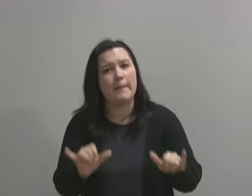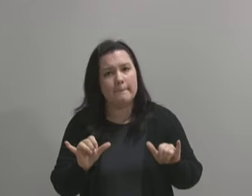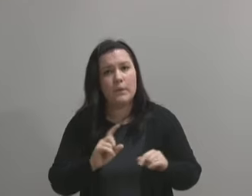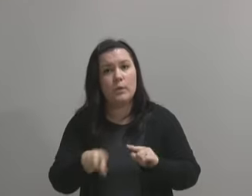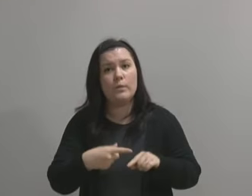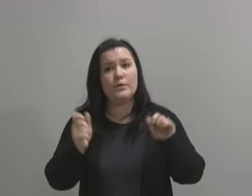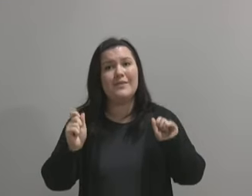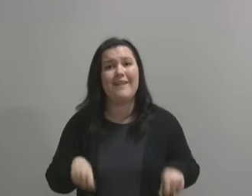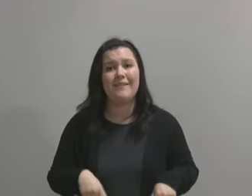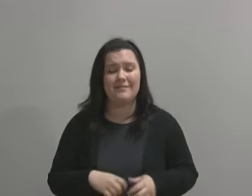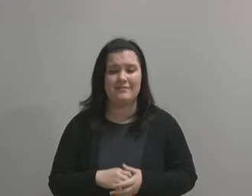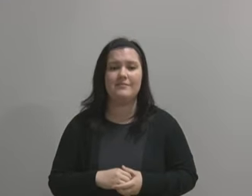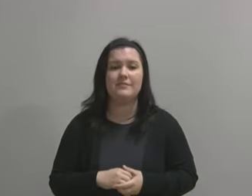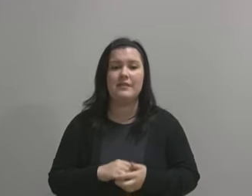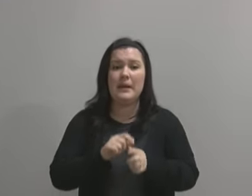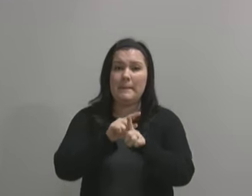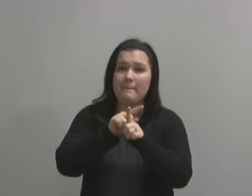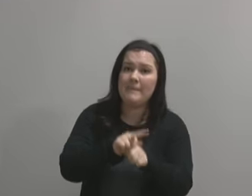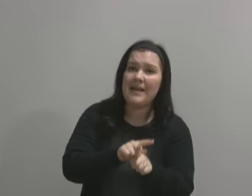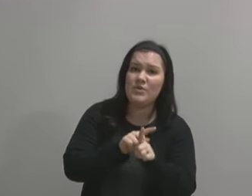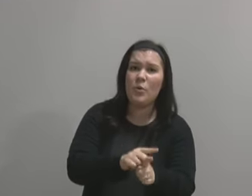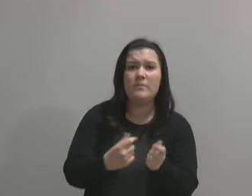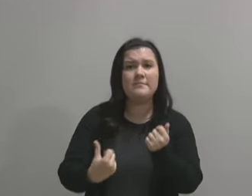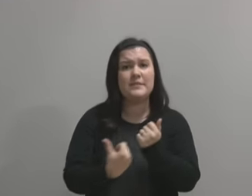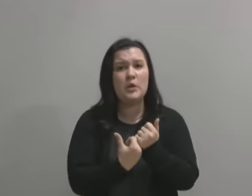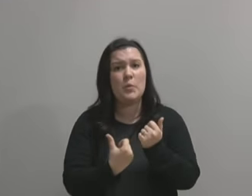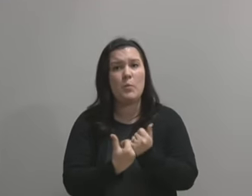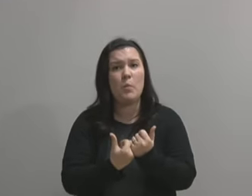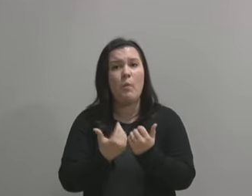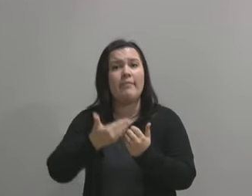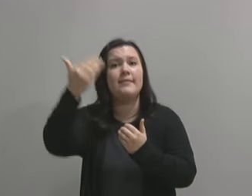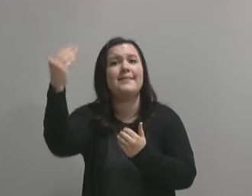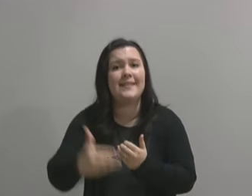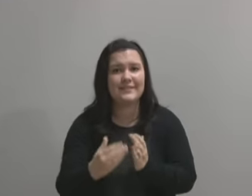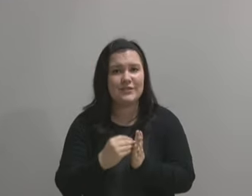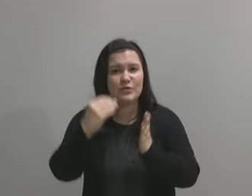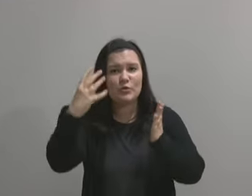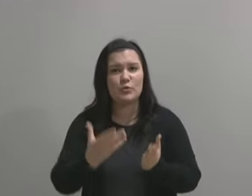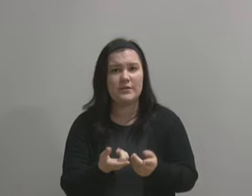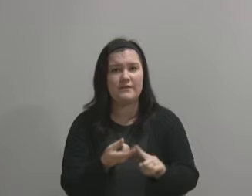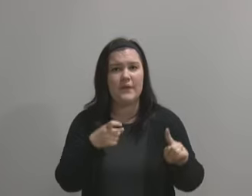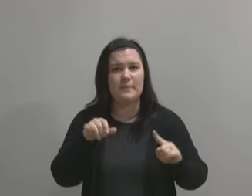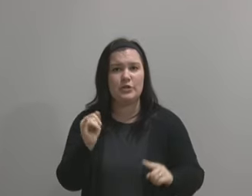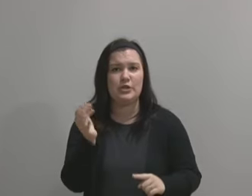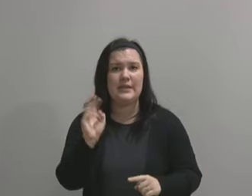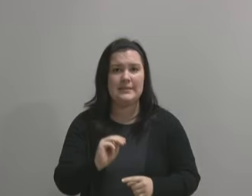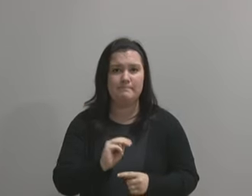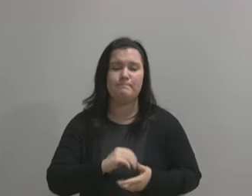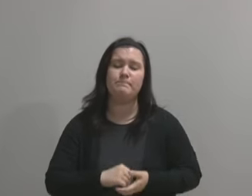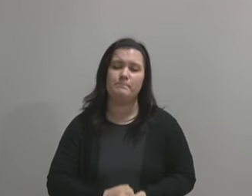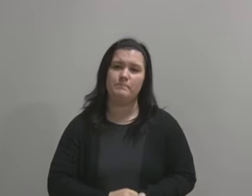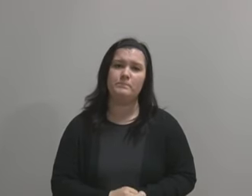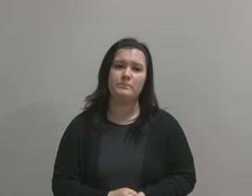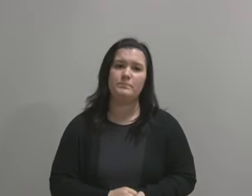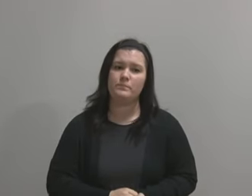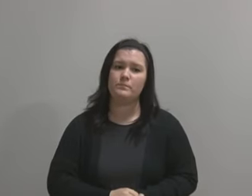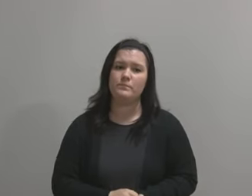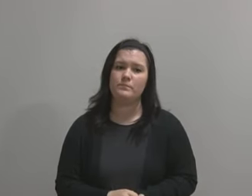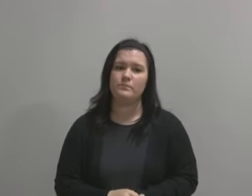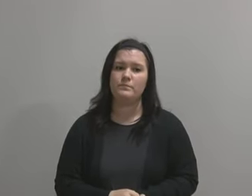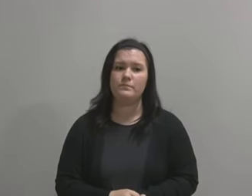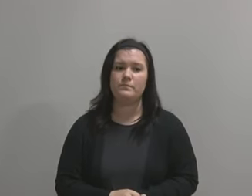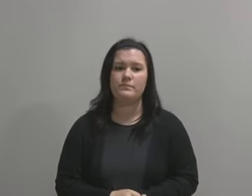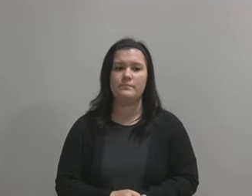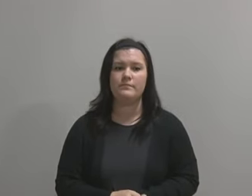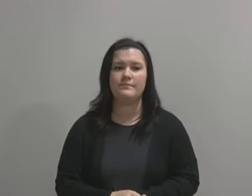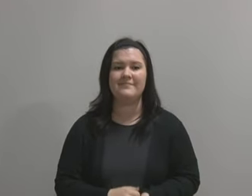can, mentor and support the JSAM students who will come after you. It